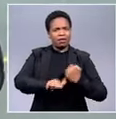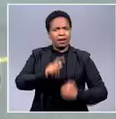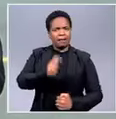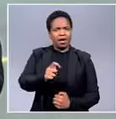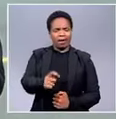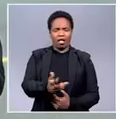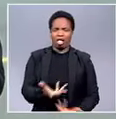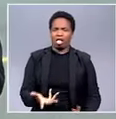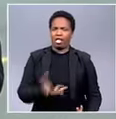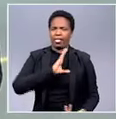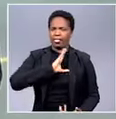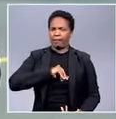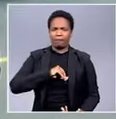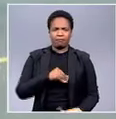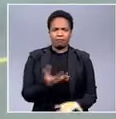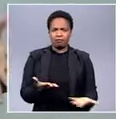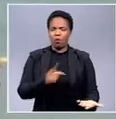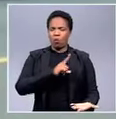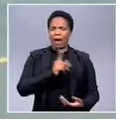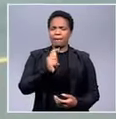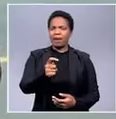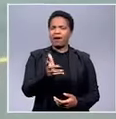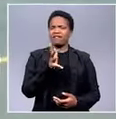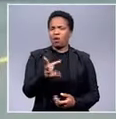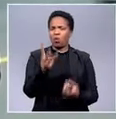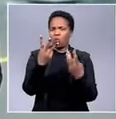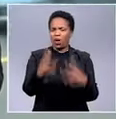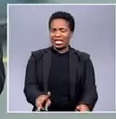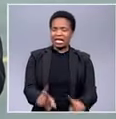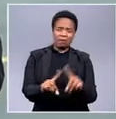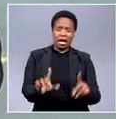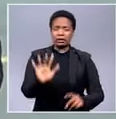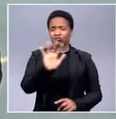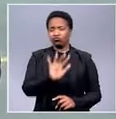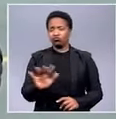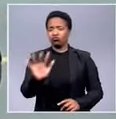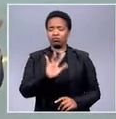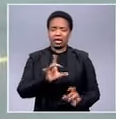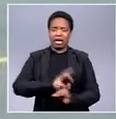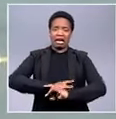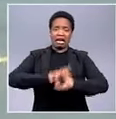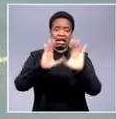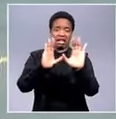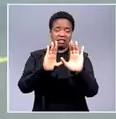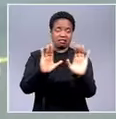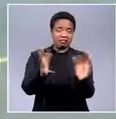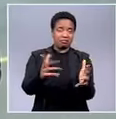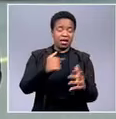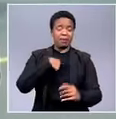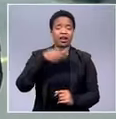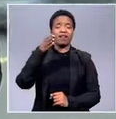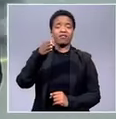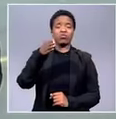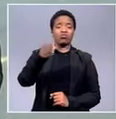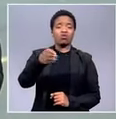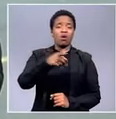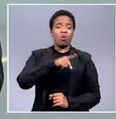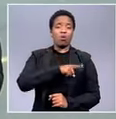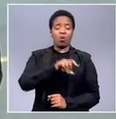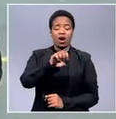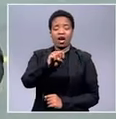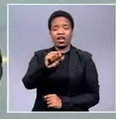be disgruntled by this news. But it leaves a lot of questions unanswered, especially when it comes to what is the future of e-tolls, because we understand